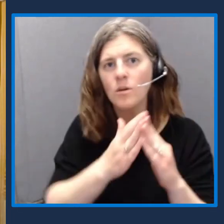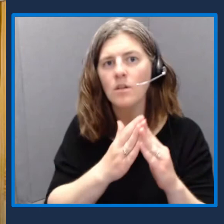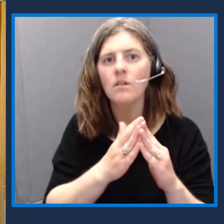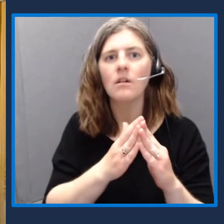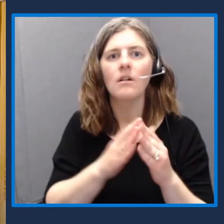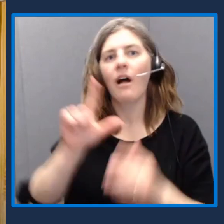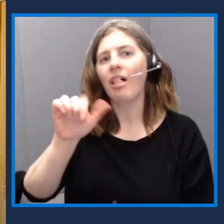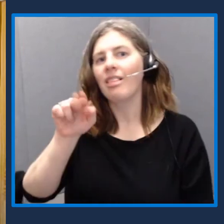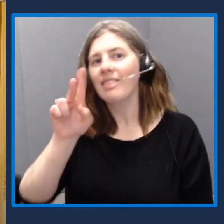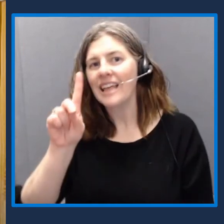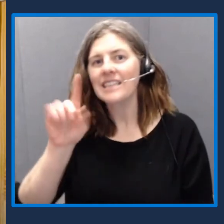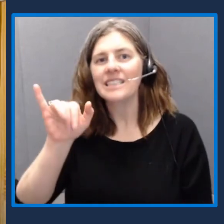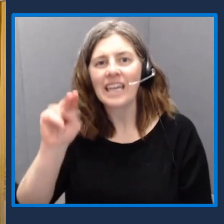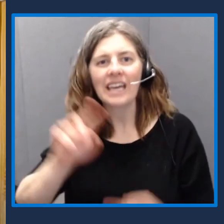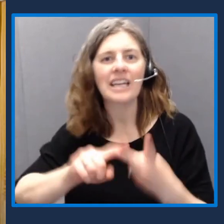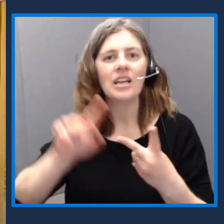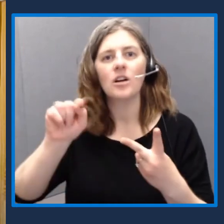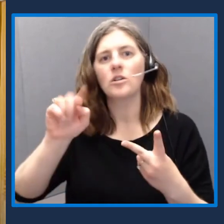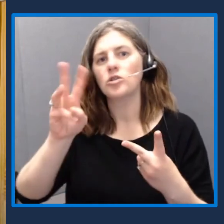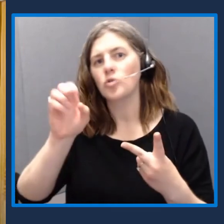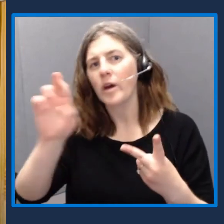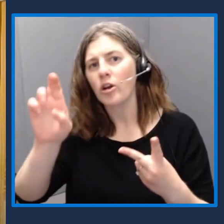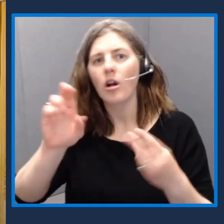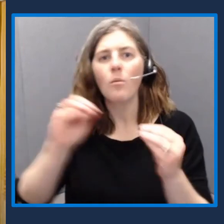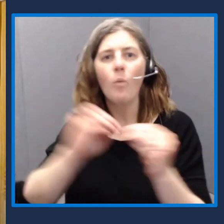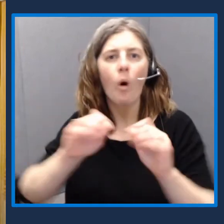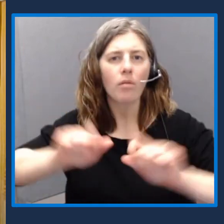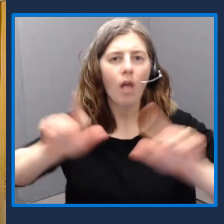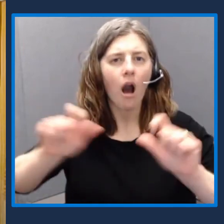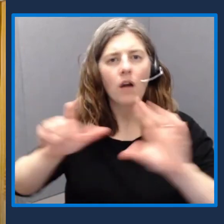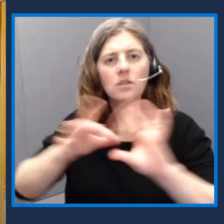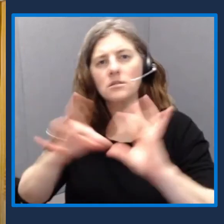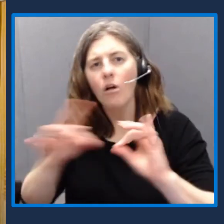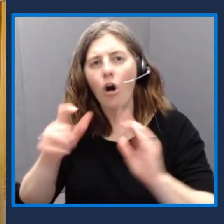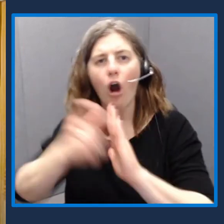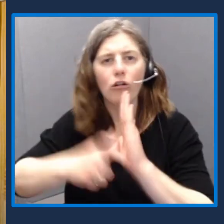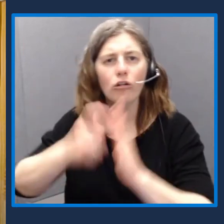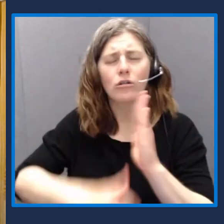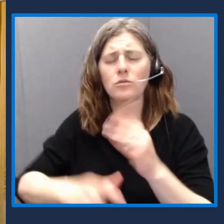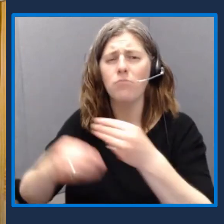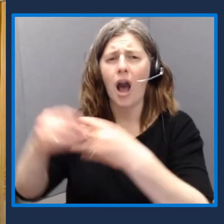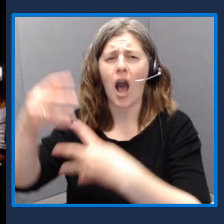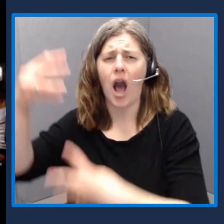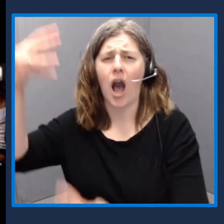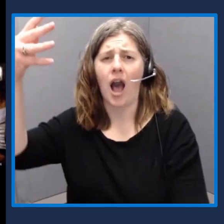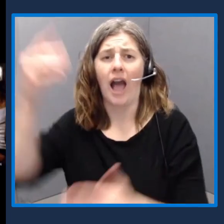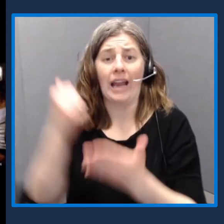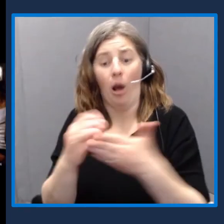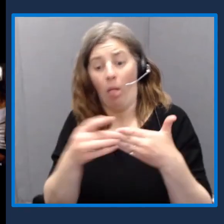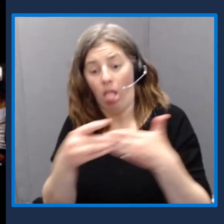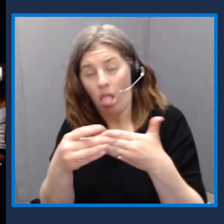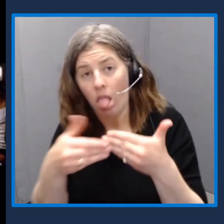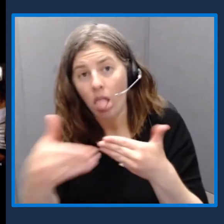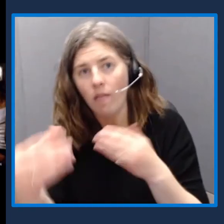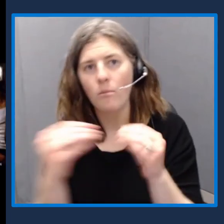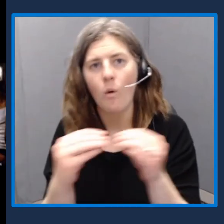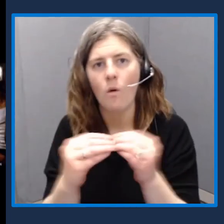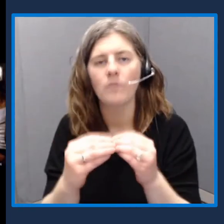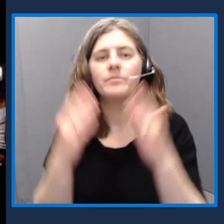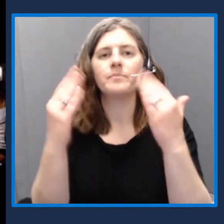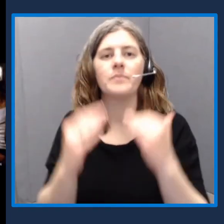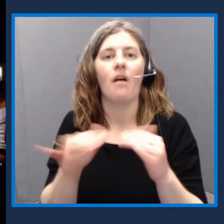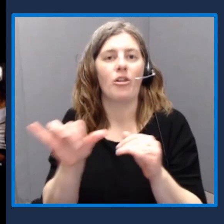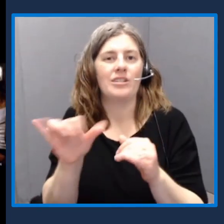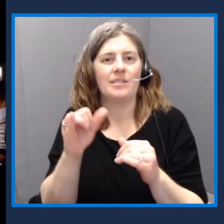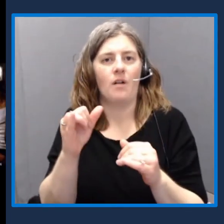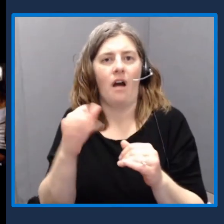on Twitter, more blogs and articles than I could count to help navigate this path forward. Another similar rabbit hole